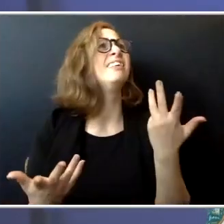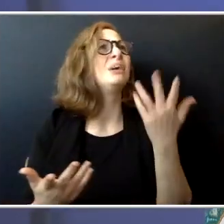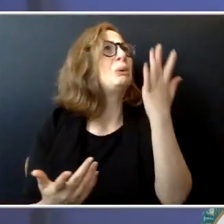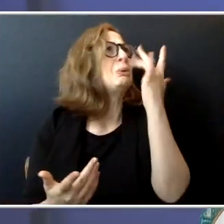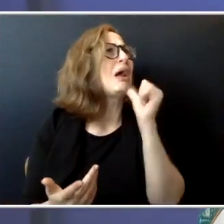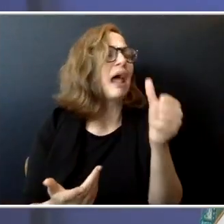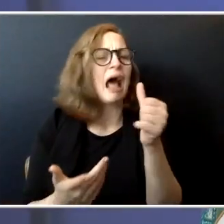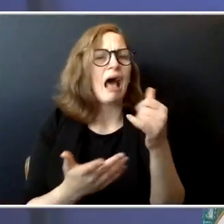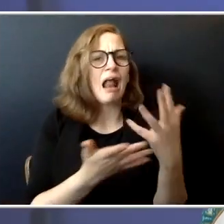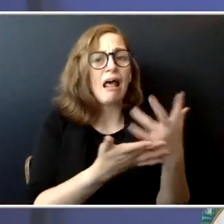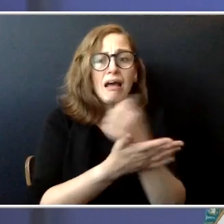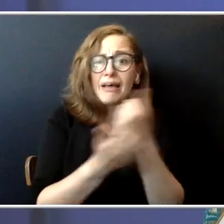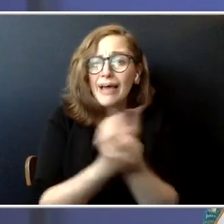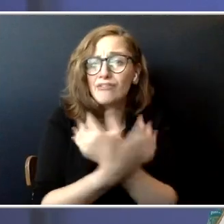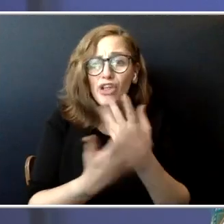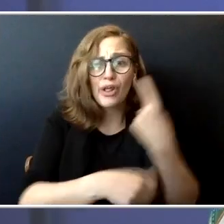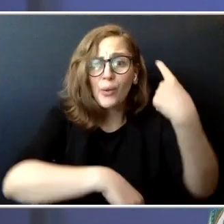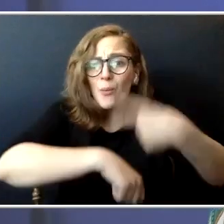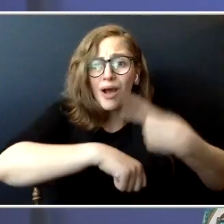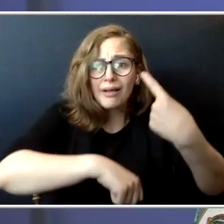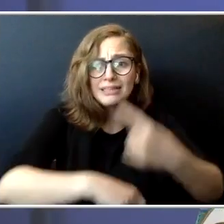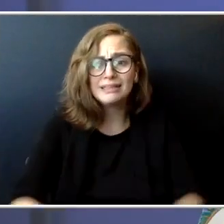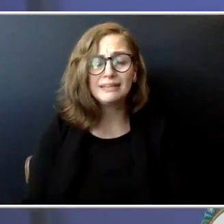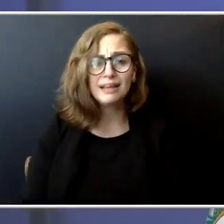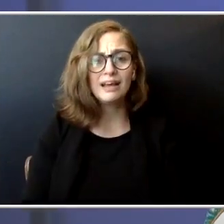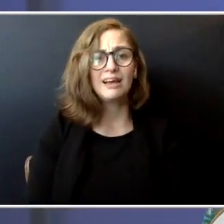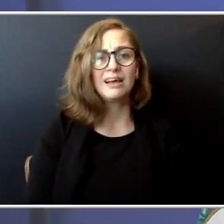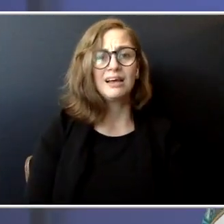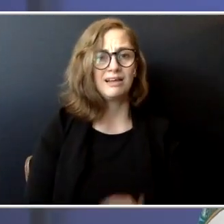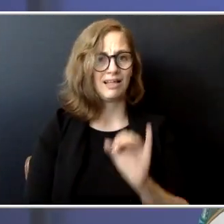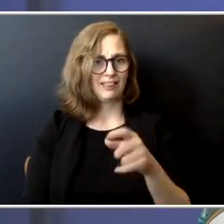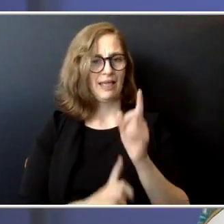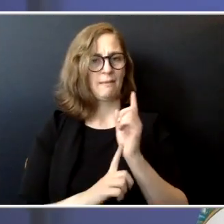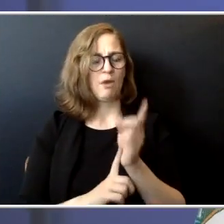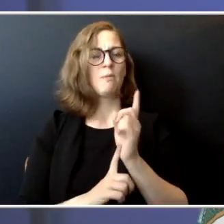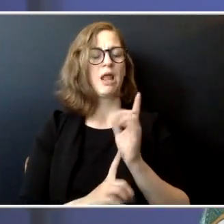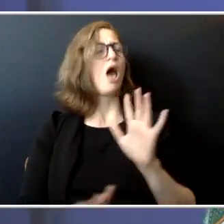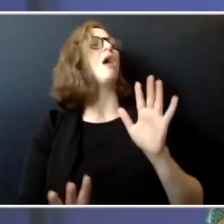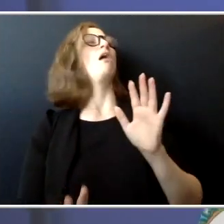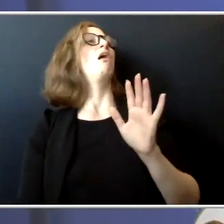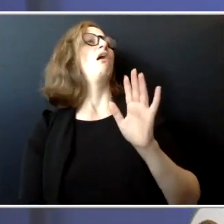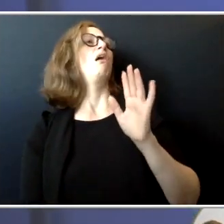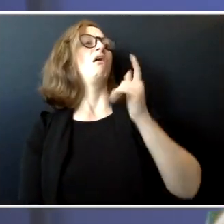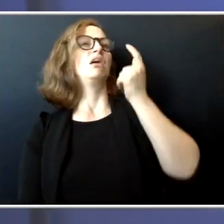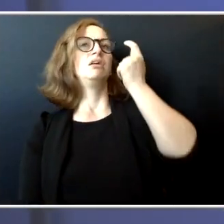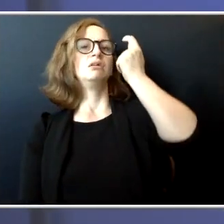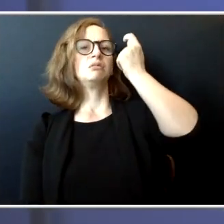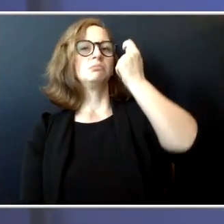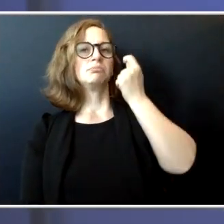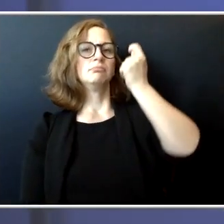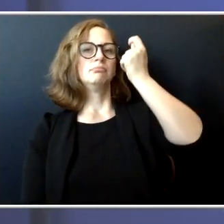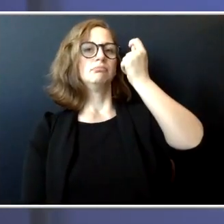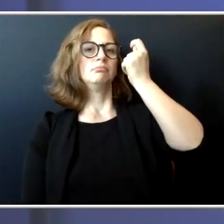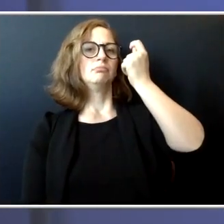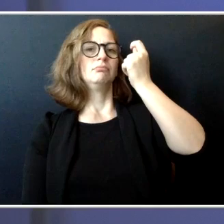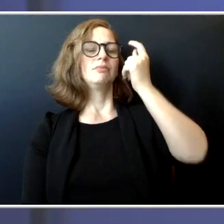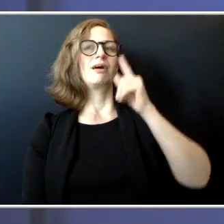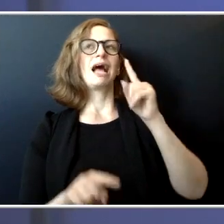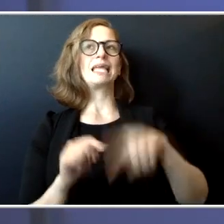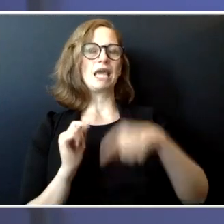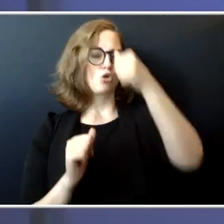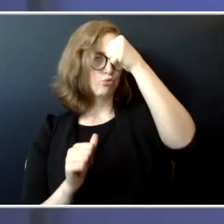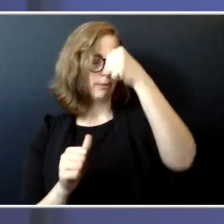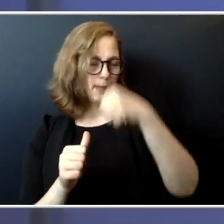at that moment, it dawned on me, oh my gosh, okay, I can't remember to get everything at